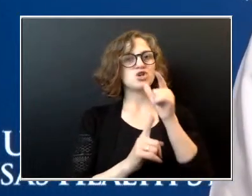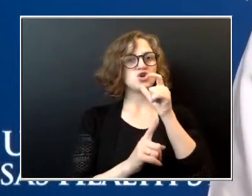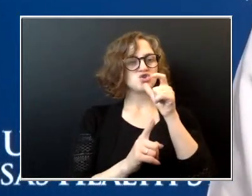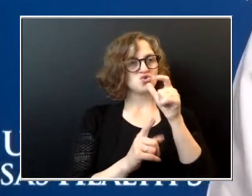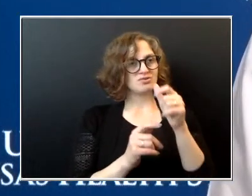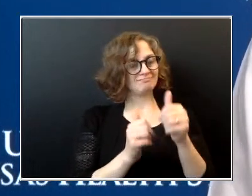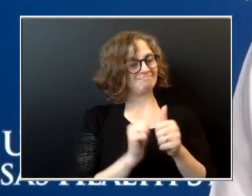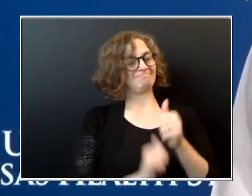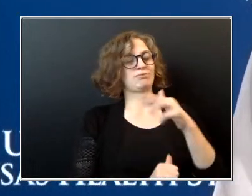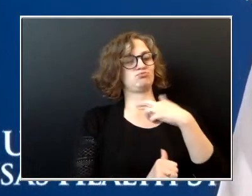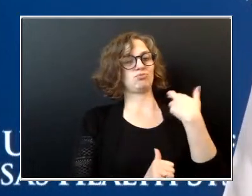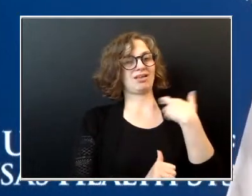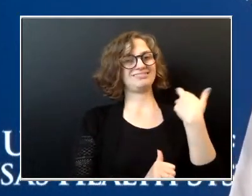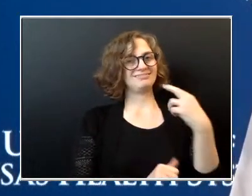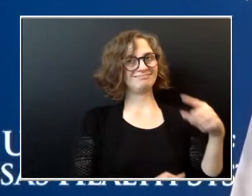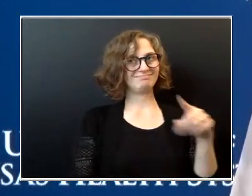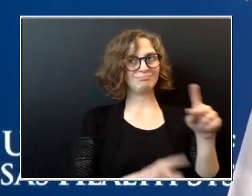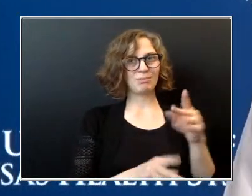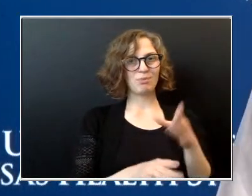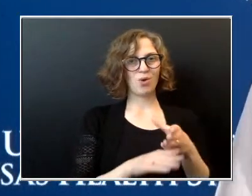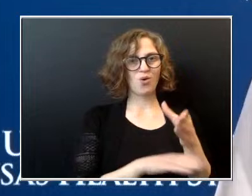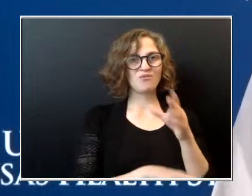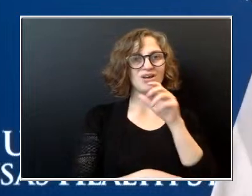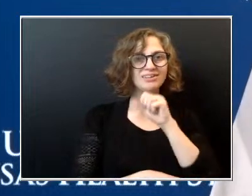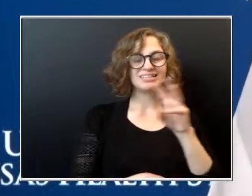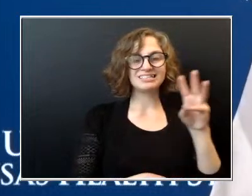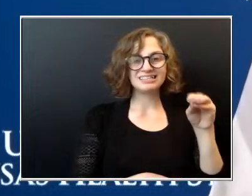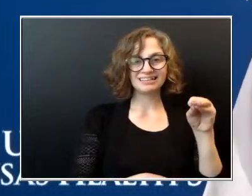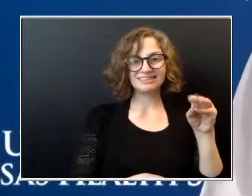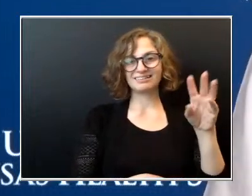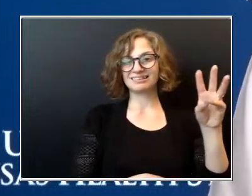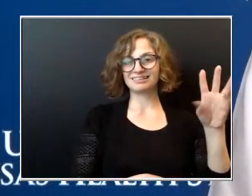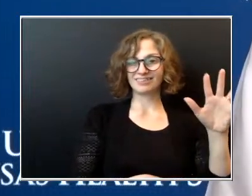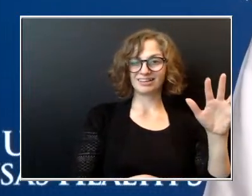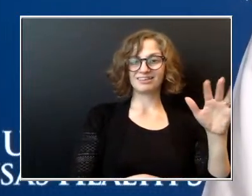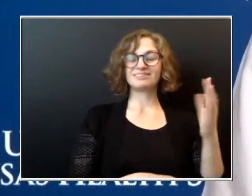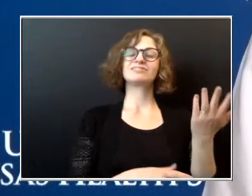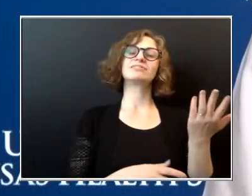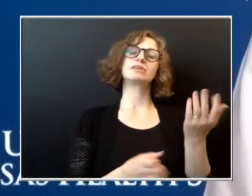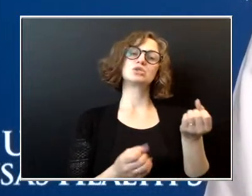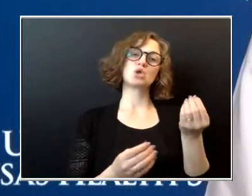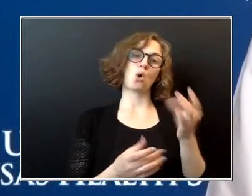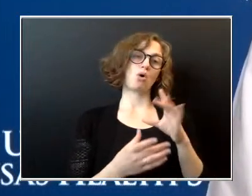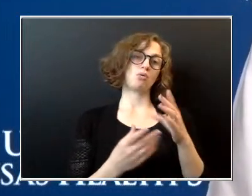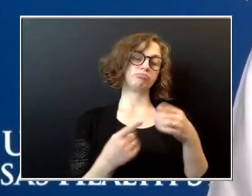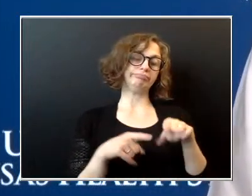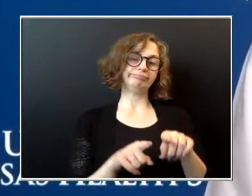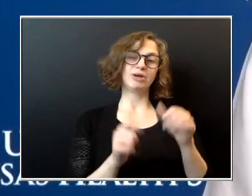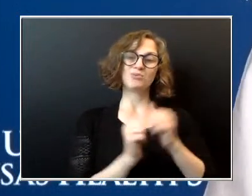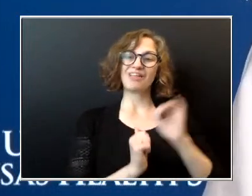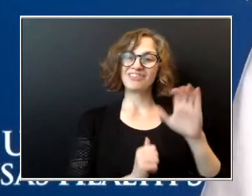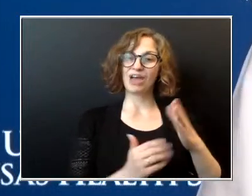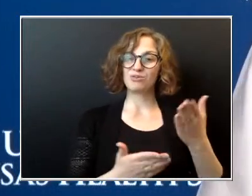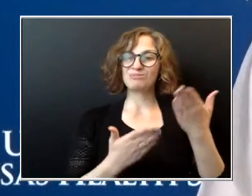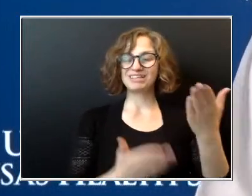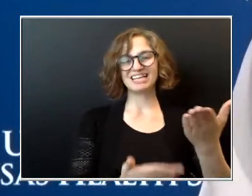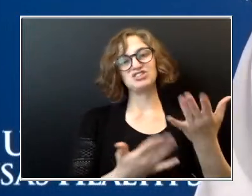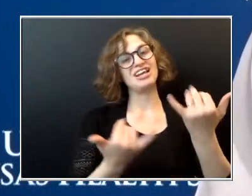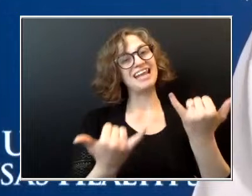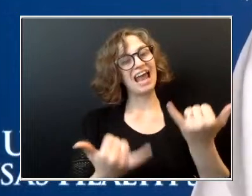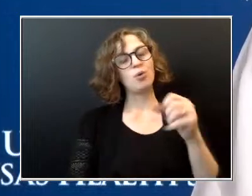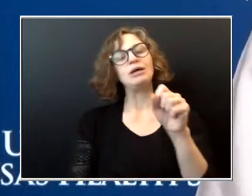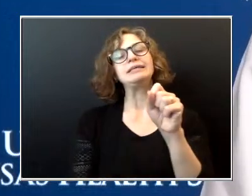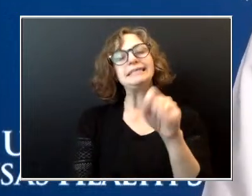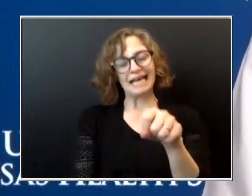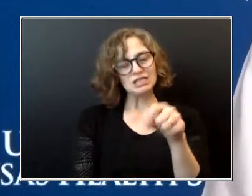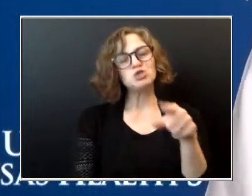over 65. And so in going with that recommendation, in accordance with that recommendation, we would say you should